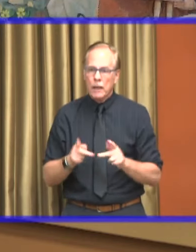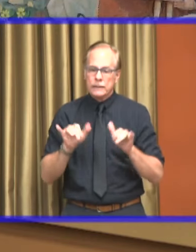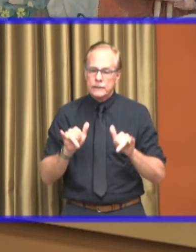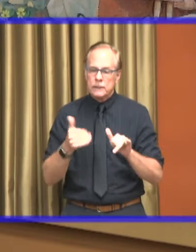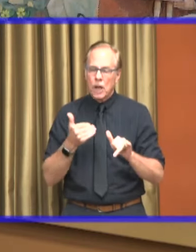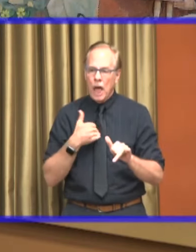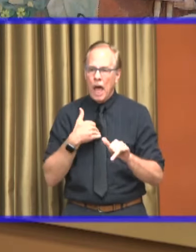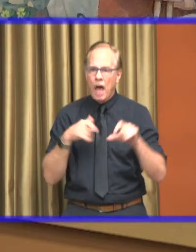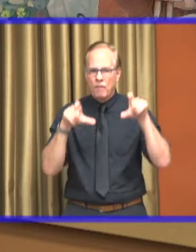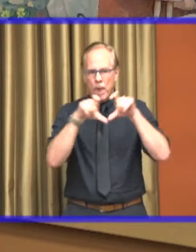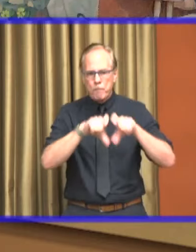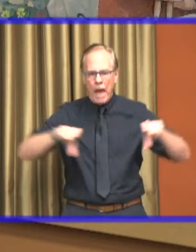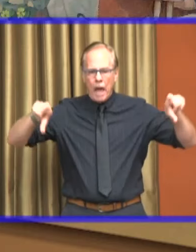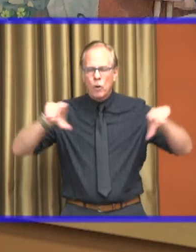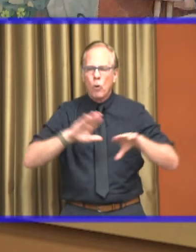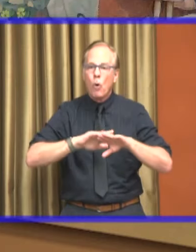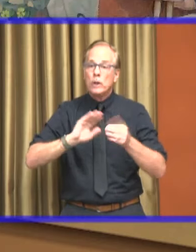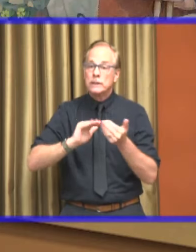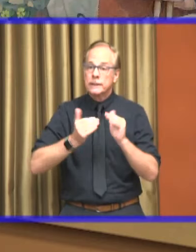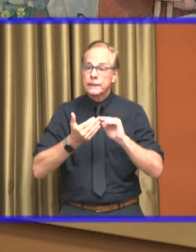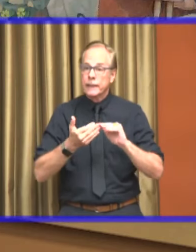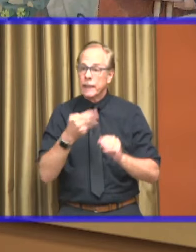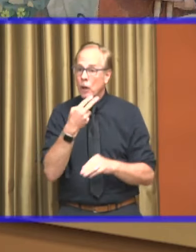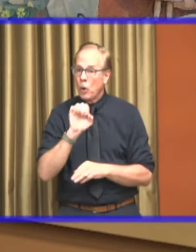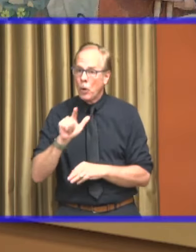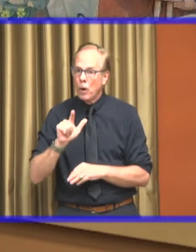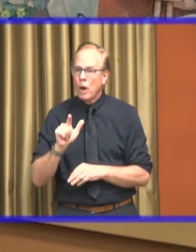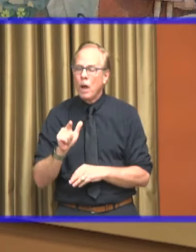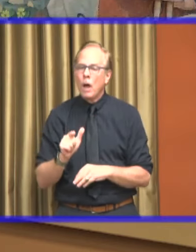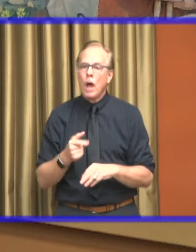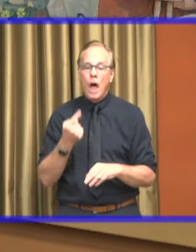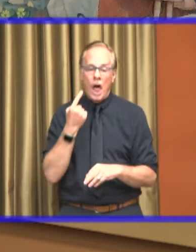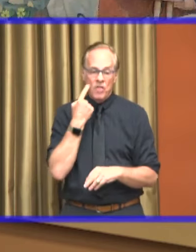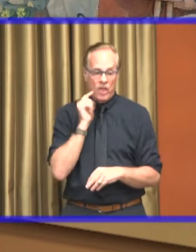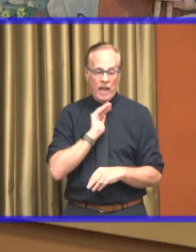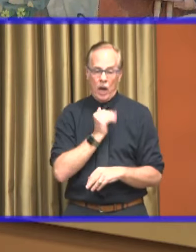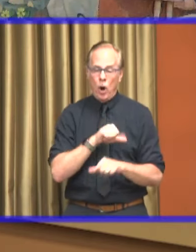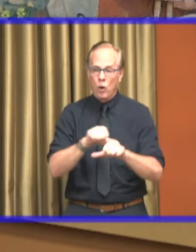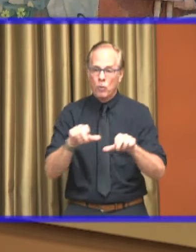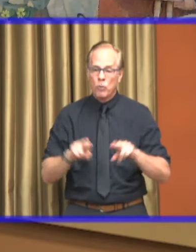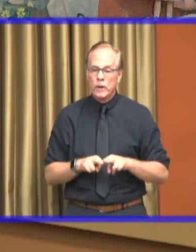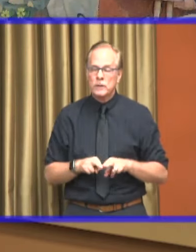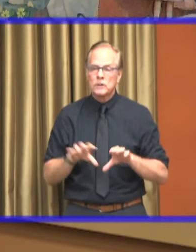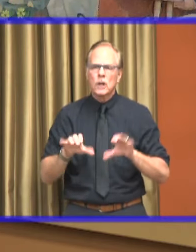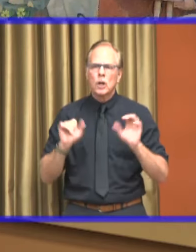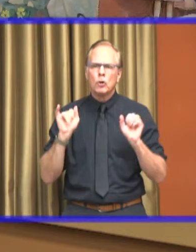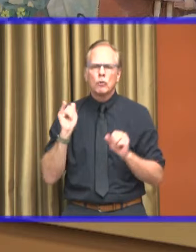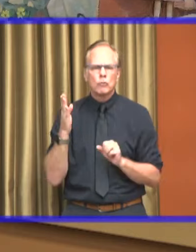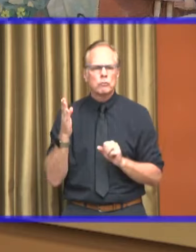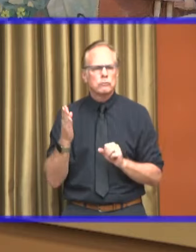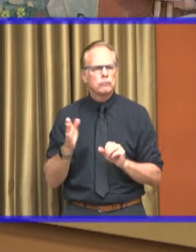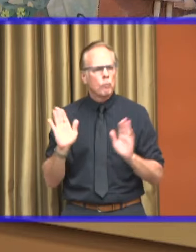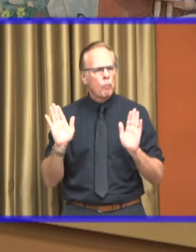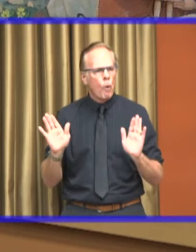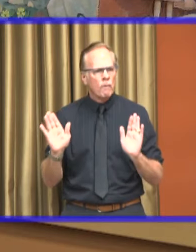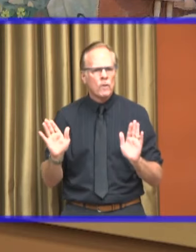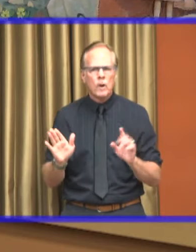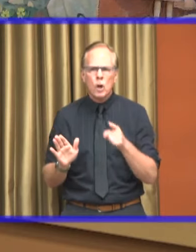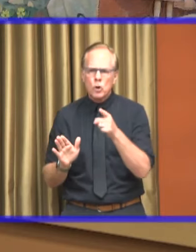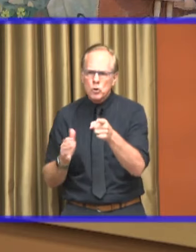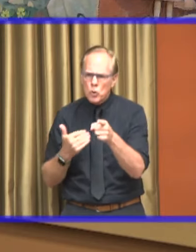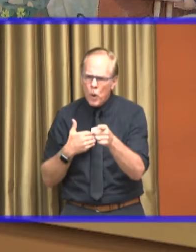on City Hall. I think our region has done a great job. Mayor Pro Tem Orr, you may have some updates from the state level.